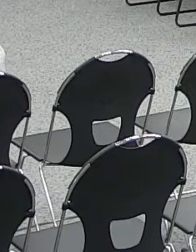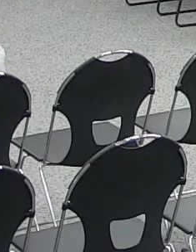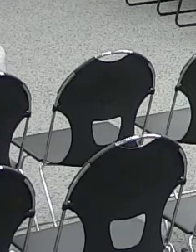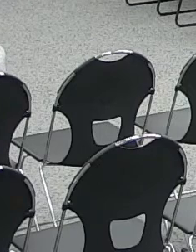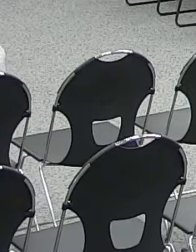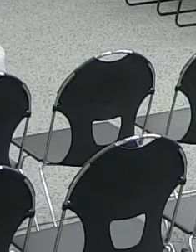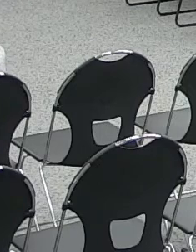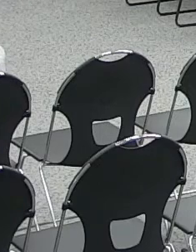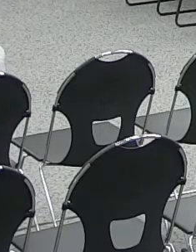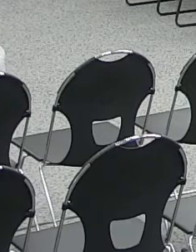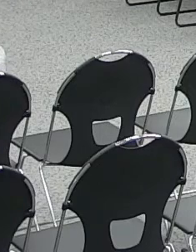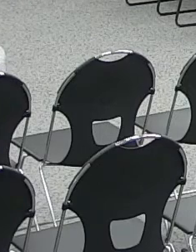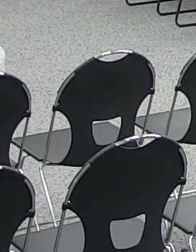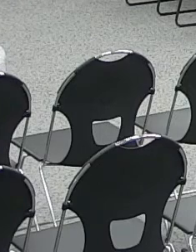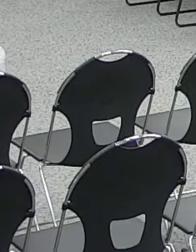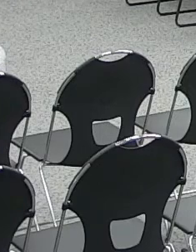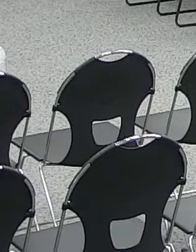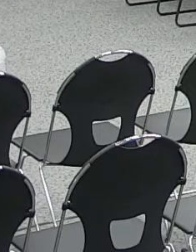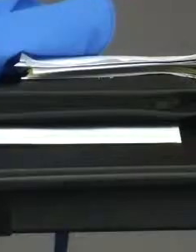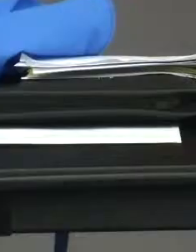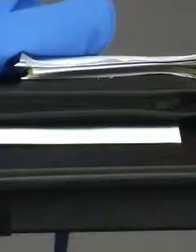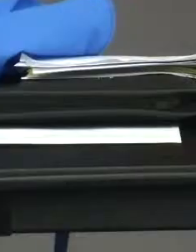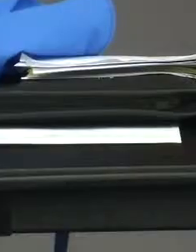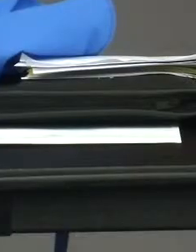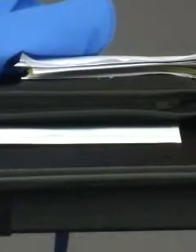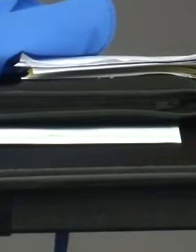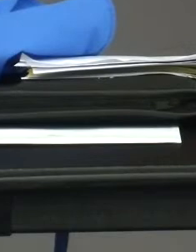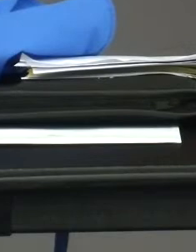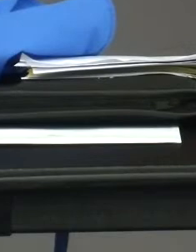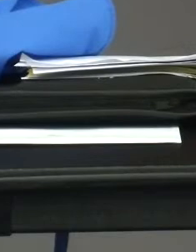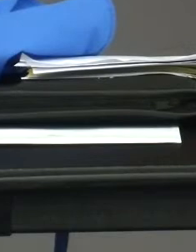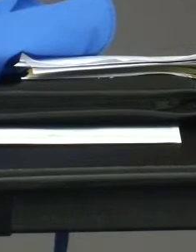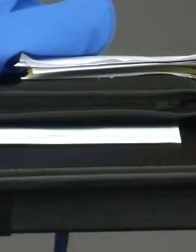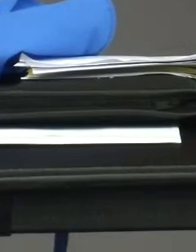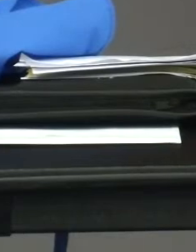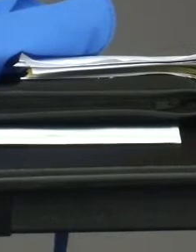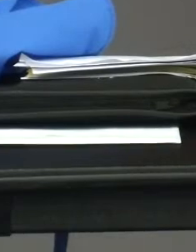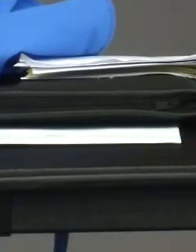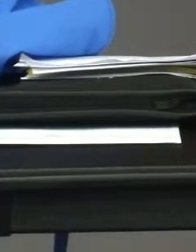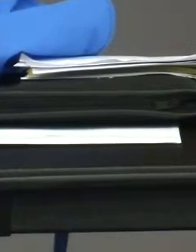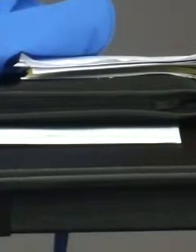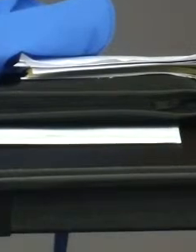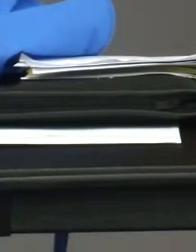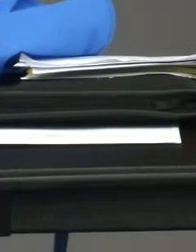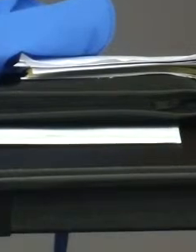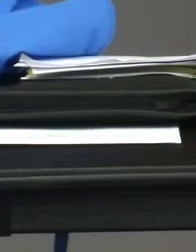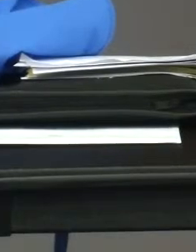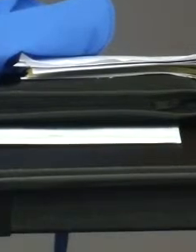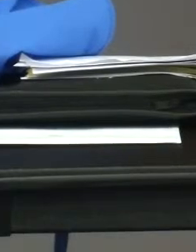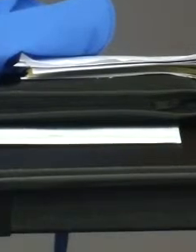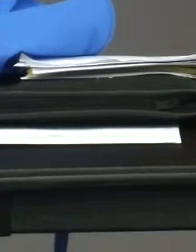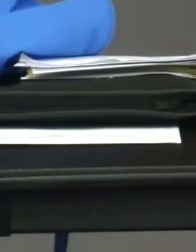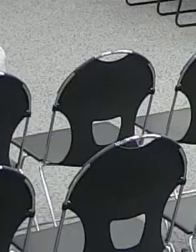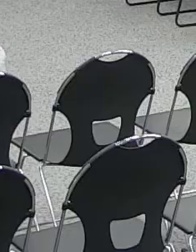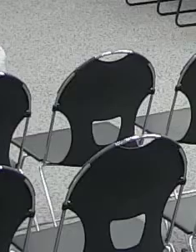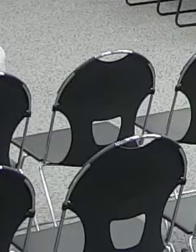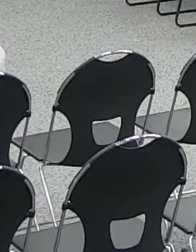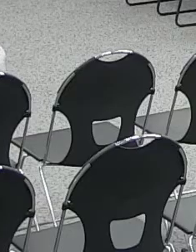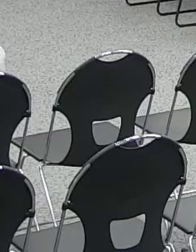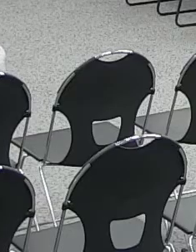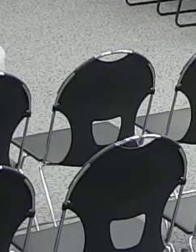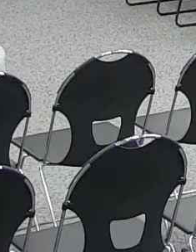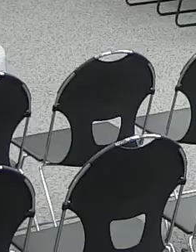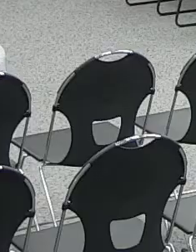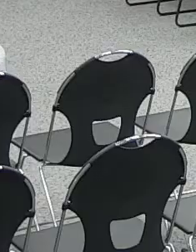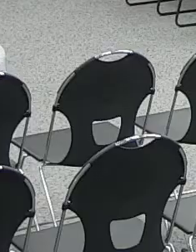to consider that and reflect on exactly where the college is going and what we're going to need in the future? I mean, does it make sense